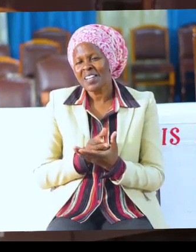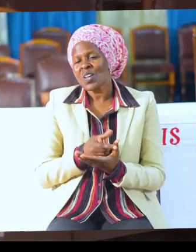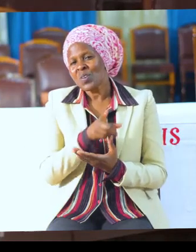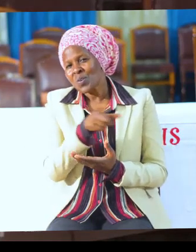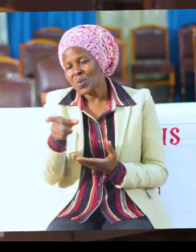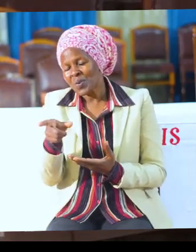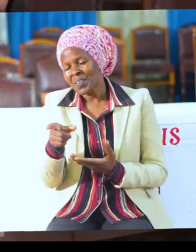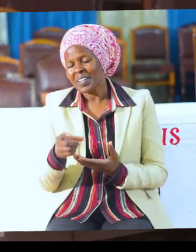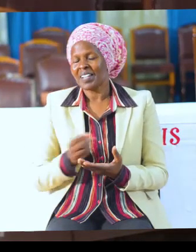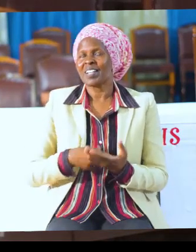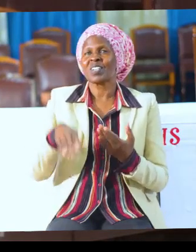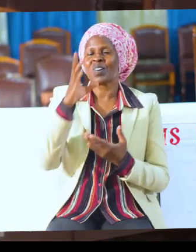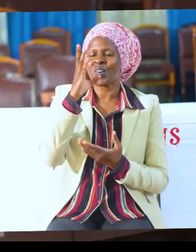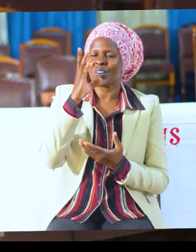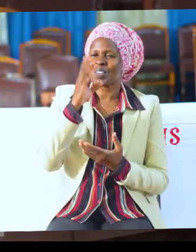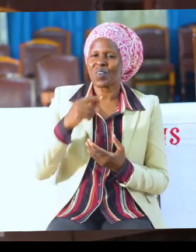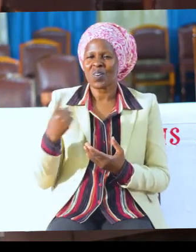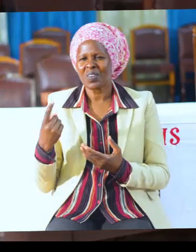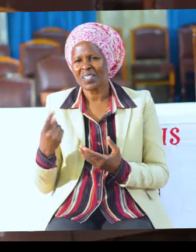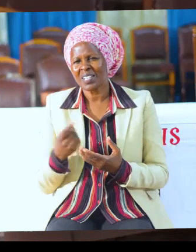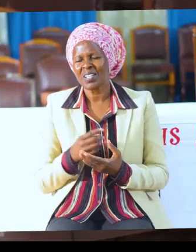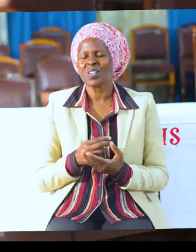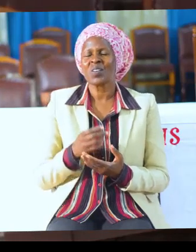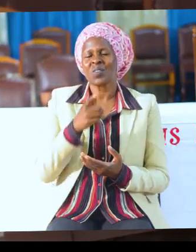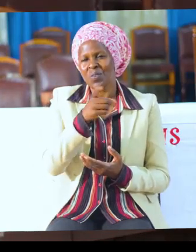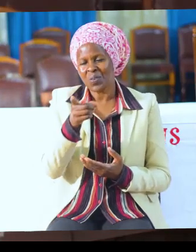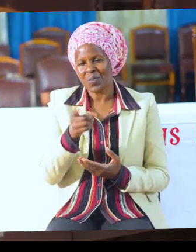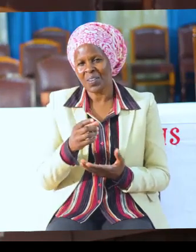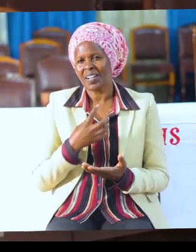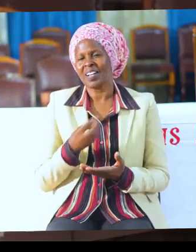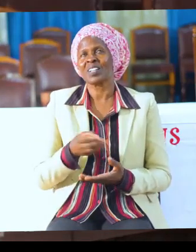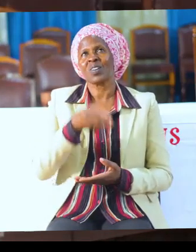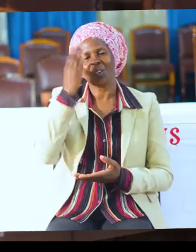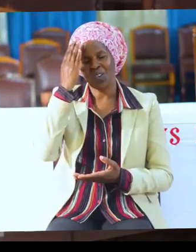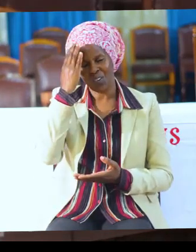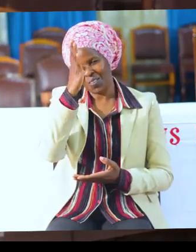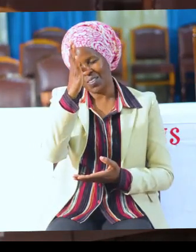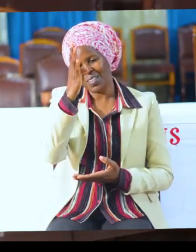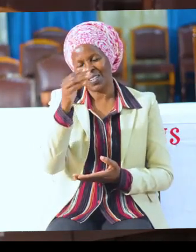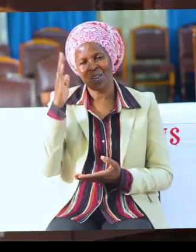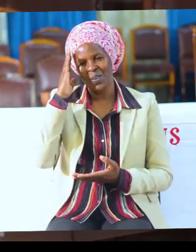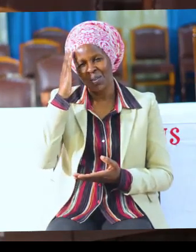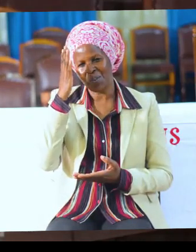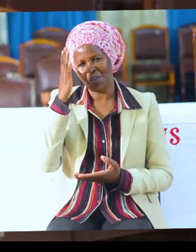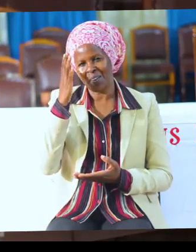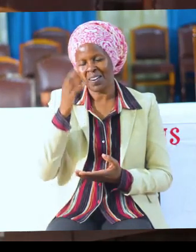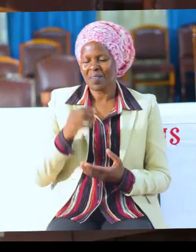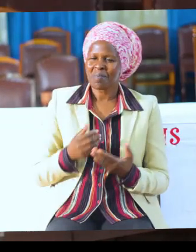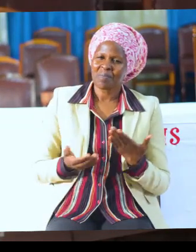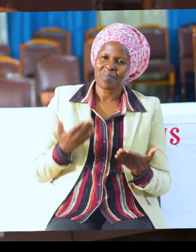church or even out there, maybe it is only you and God know it, or maybe it is with another person